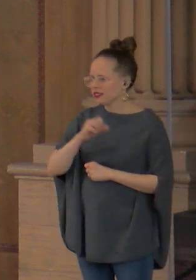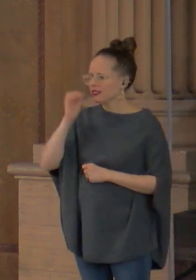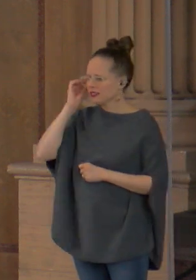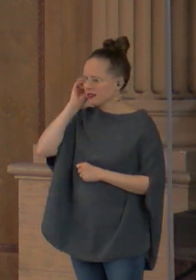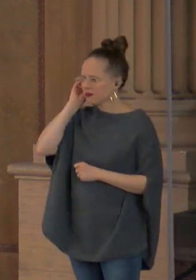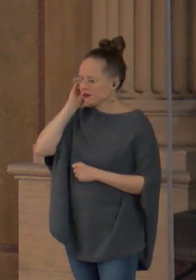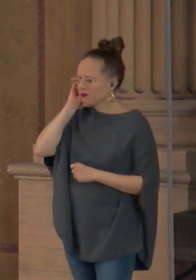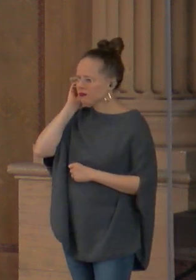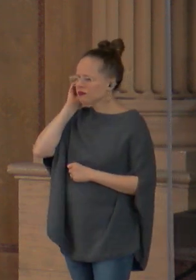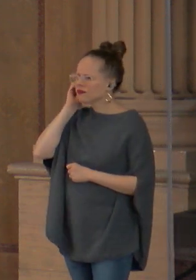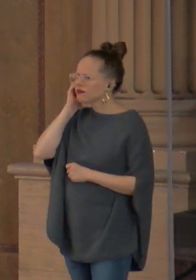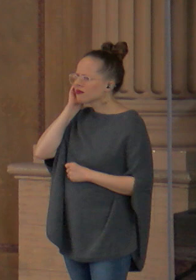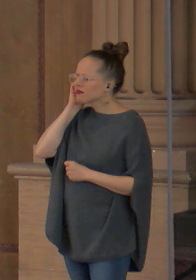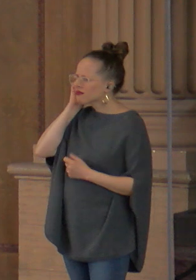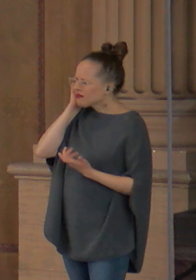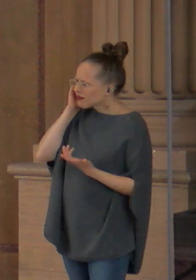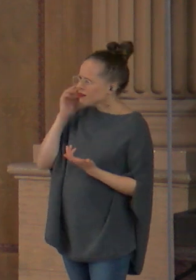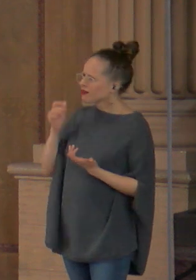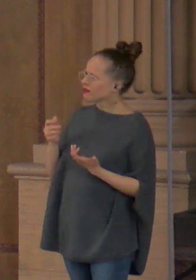So can I just invite you in?